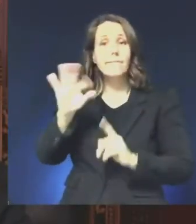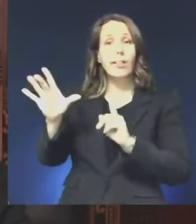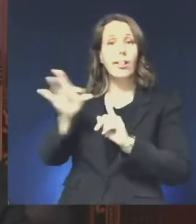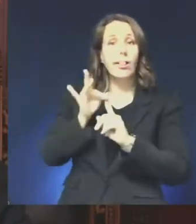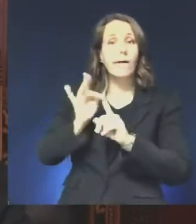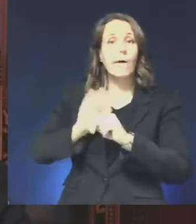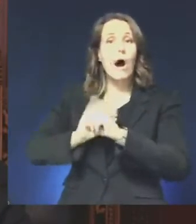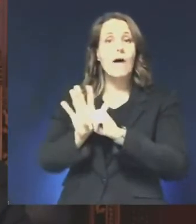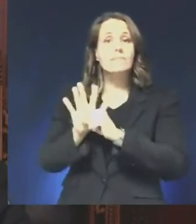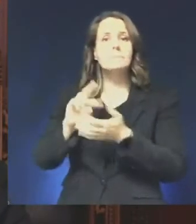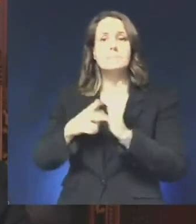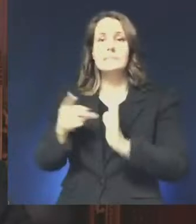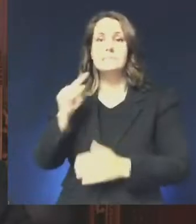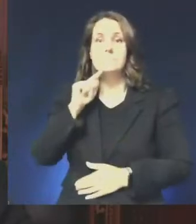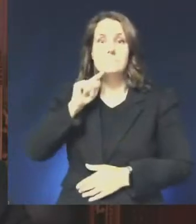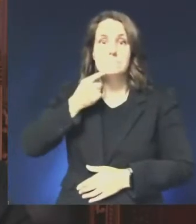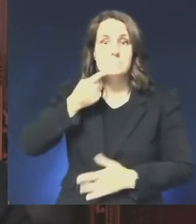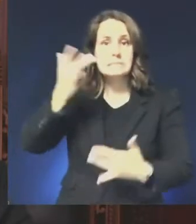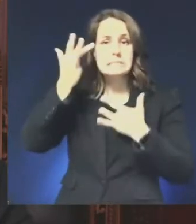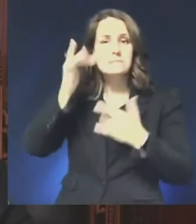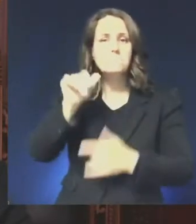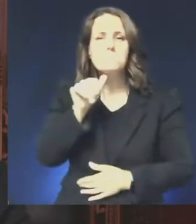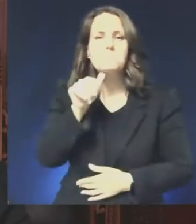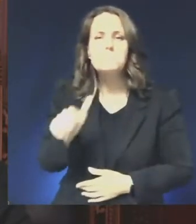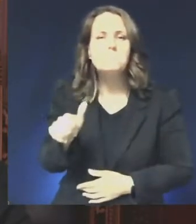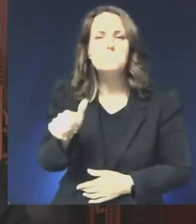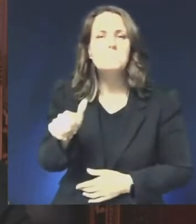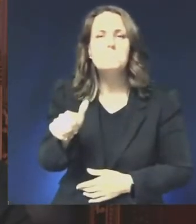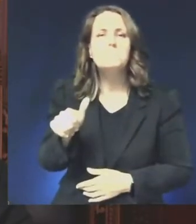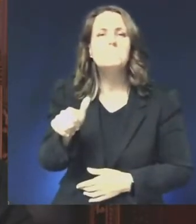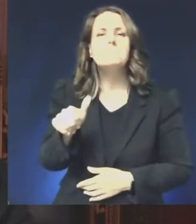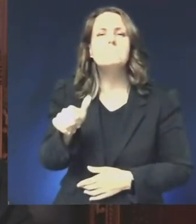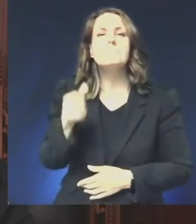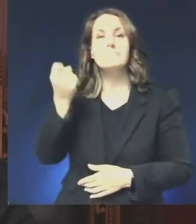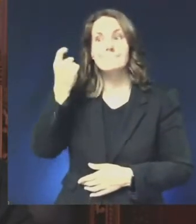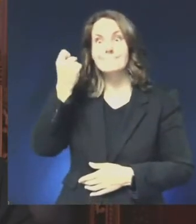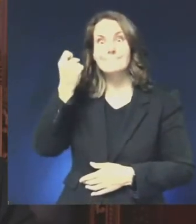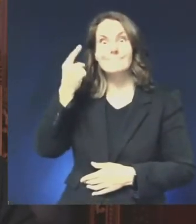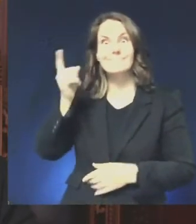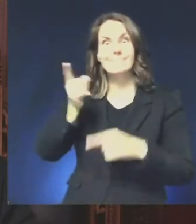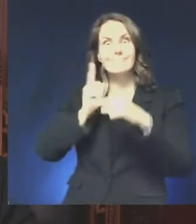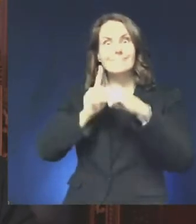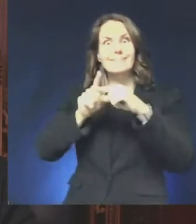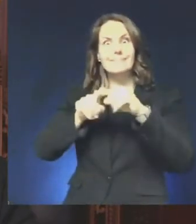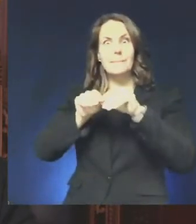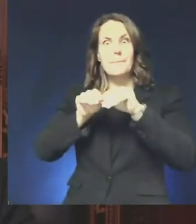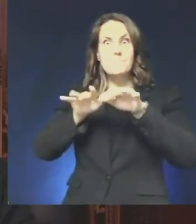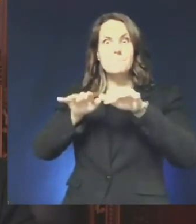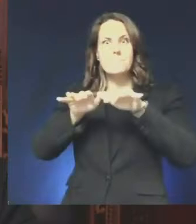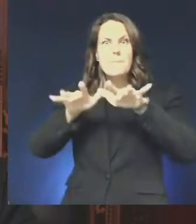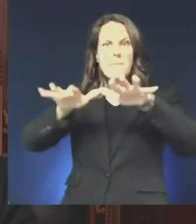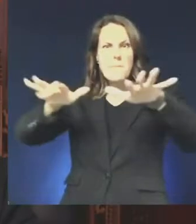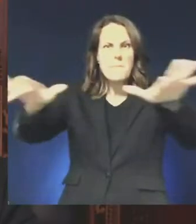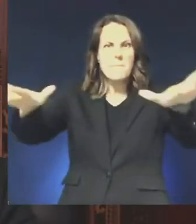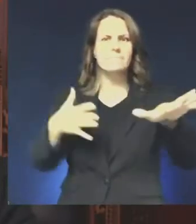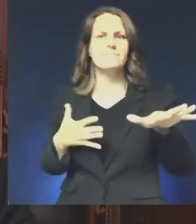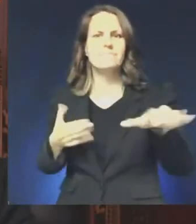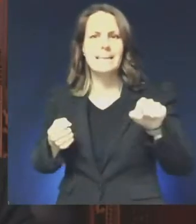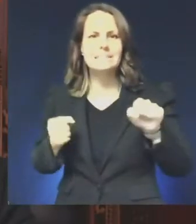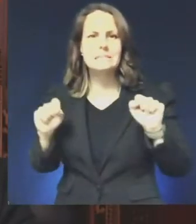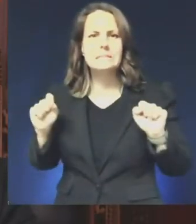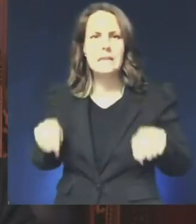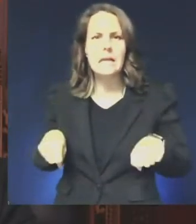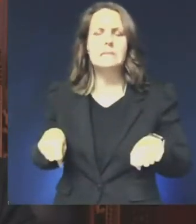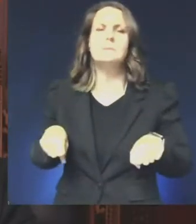age group. So I think this is a critical moment on the topic of masks. You used the word mask optional